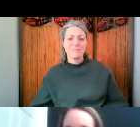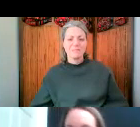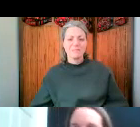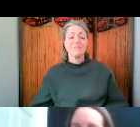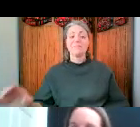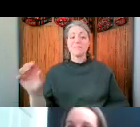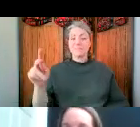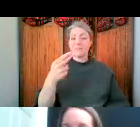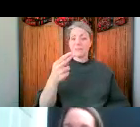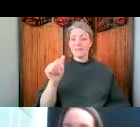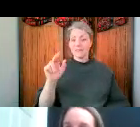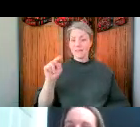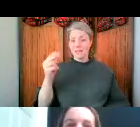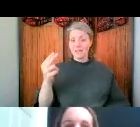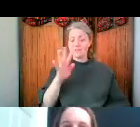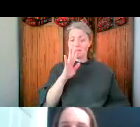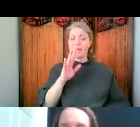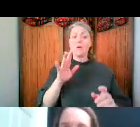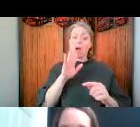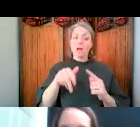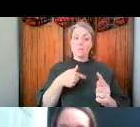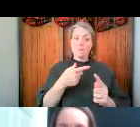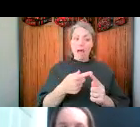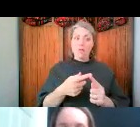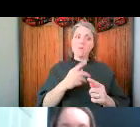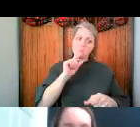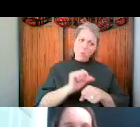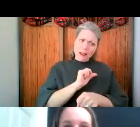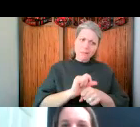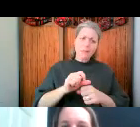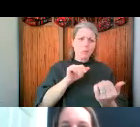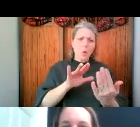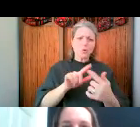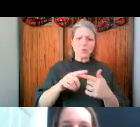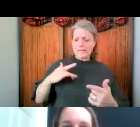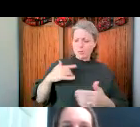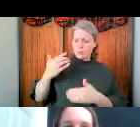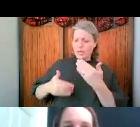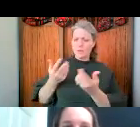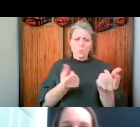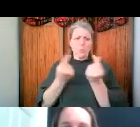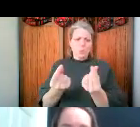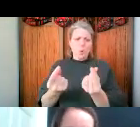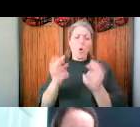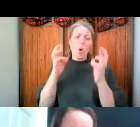practical approaches to sensory processing. So I hope that this really ties together everything that we've heard so far today.